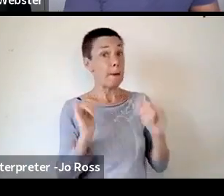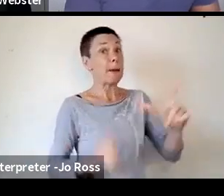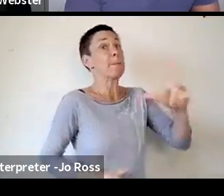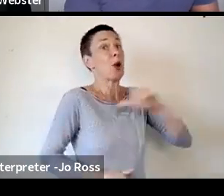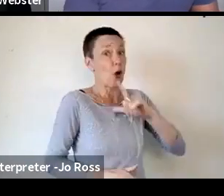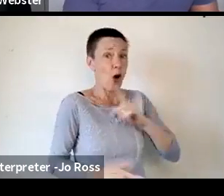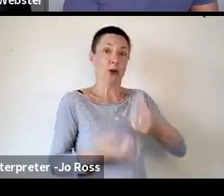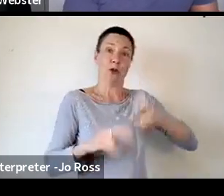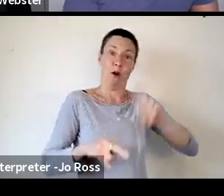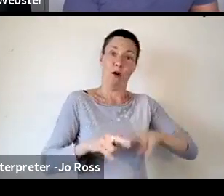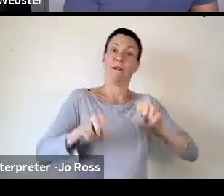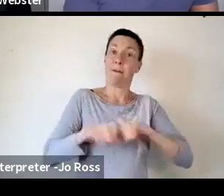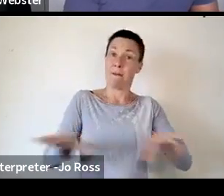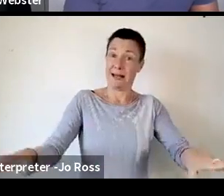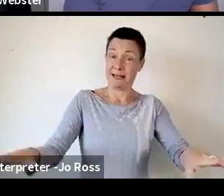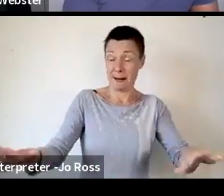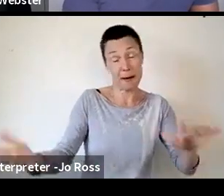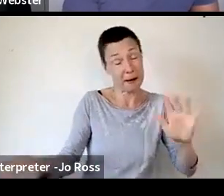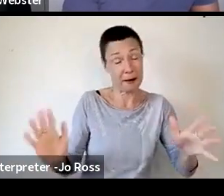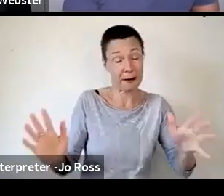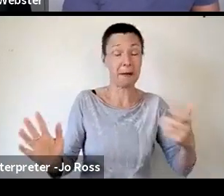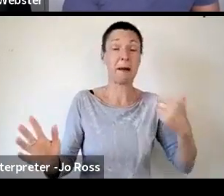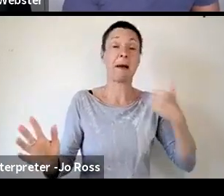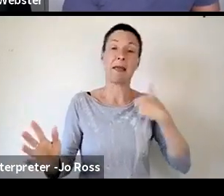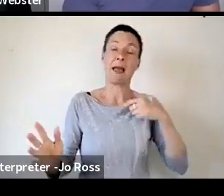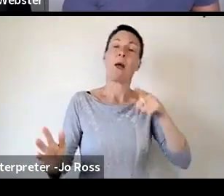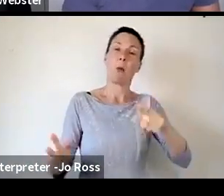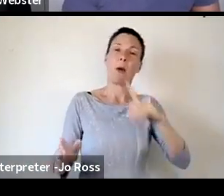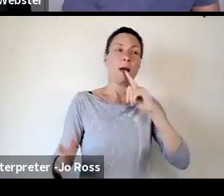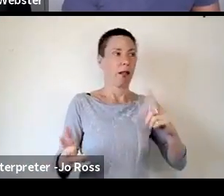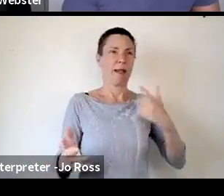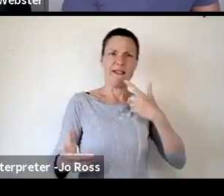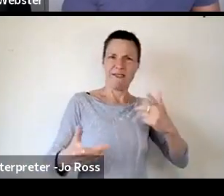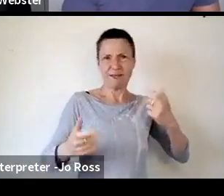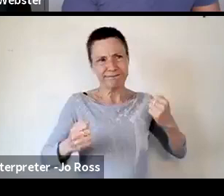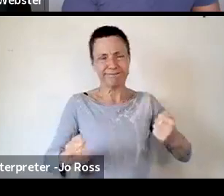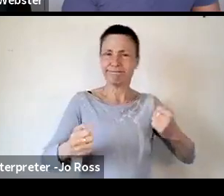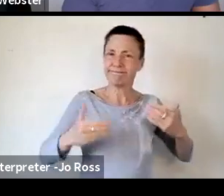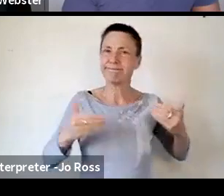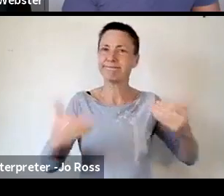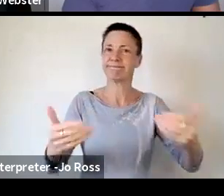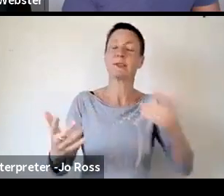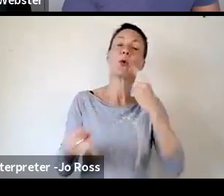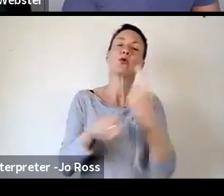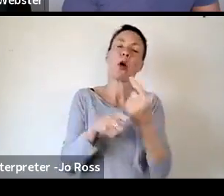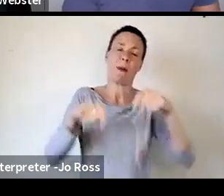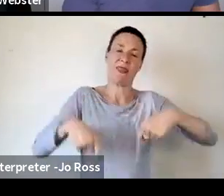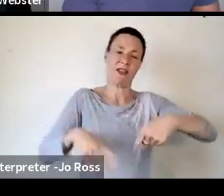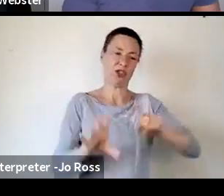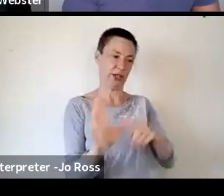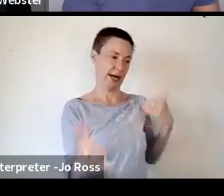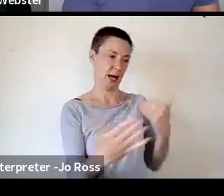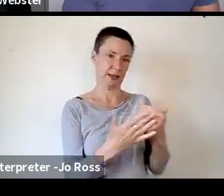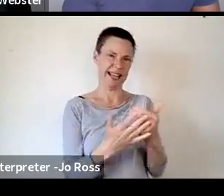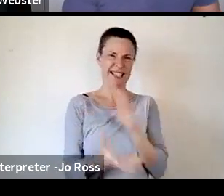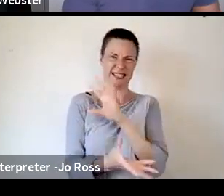because of, we might come to that, they're going to talk about this year in summary,